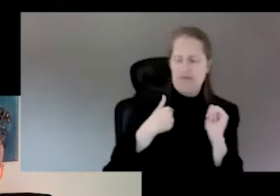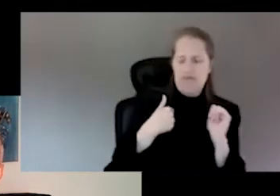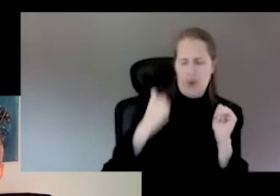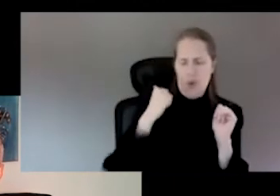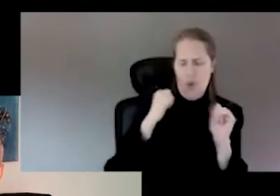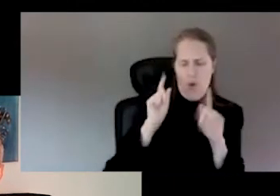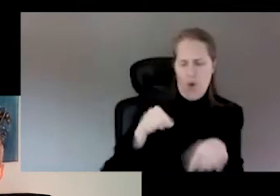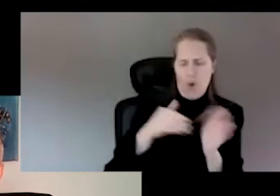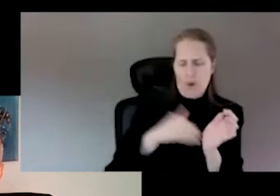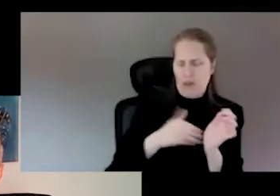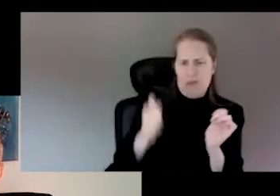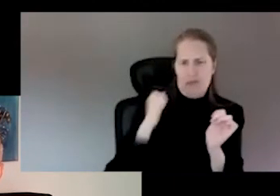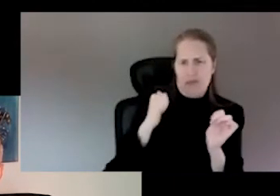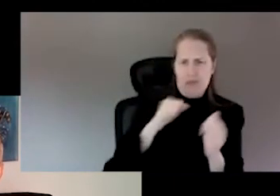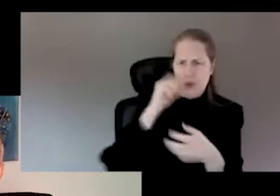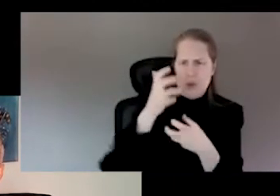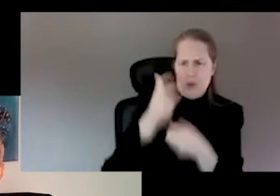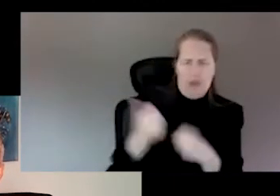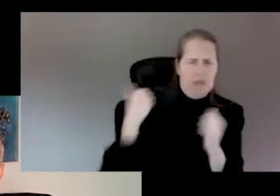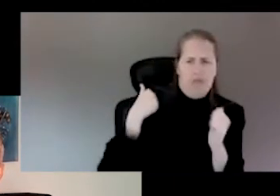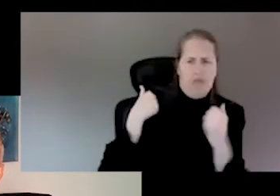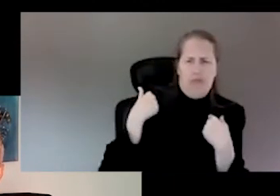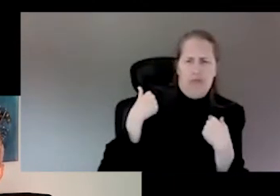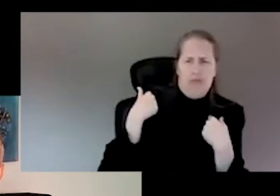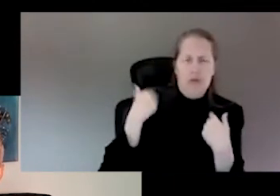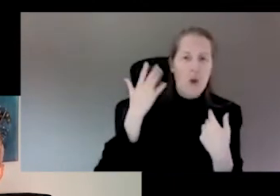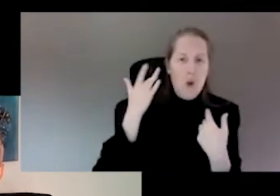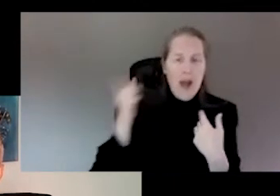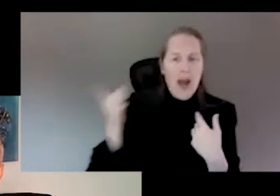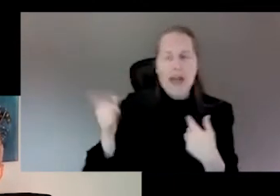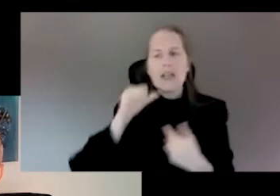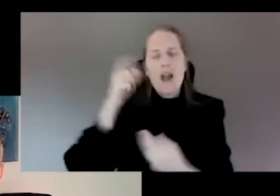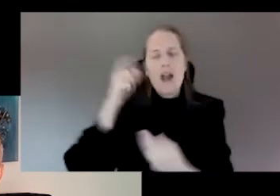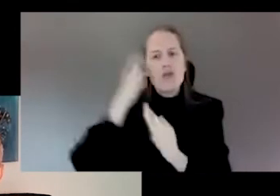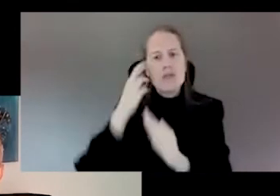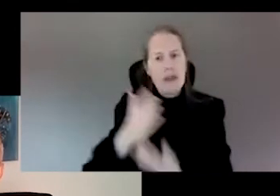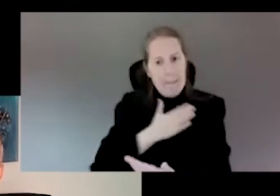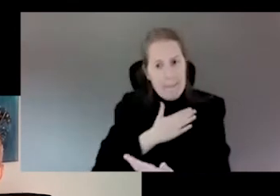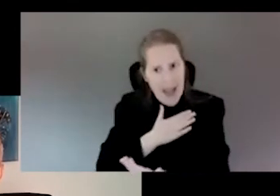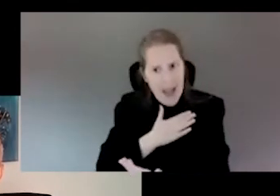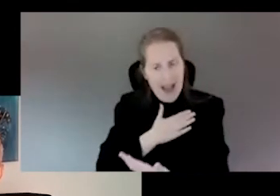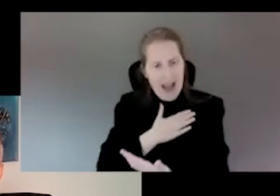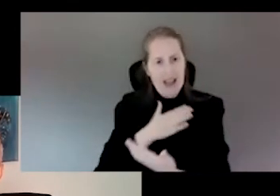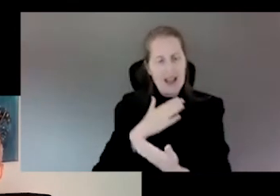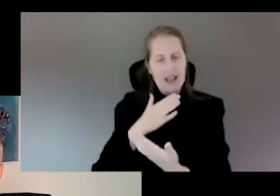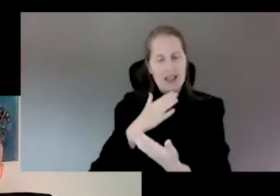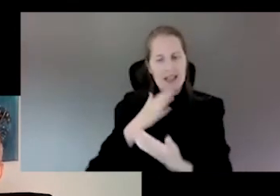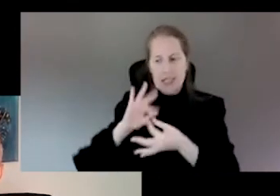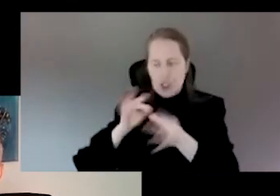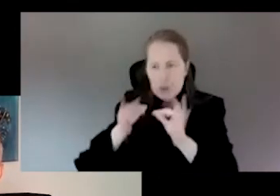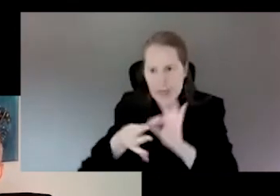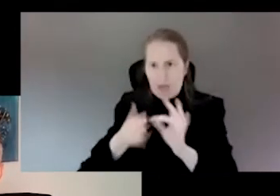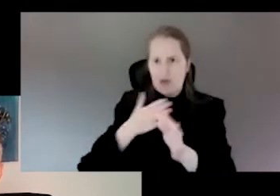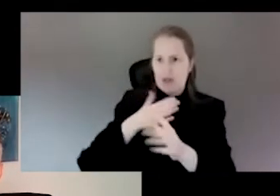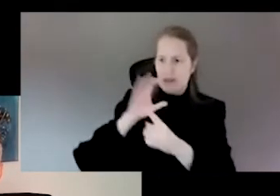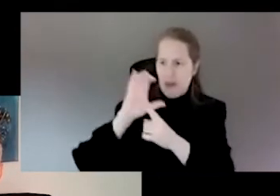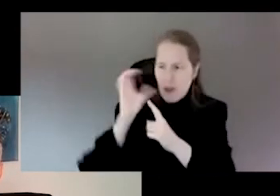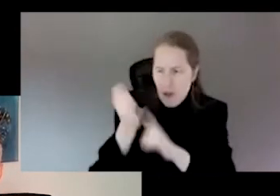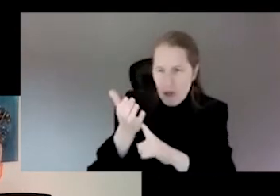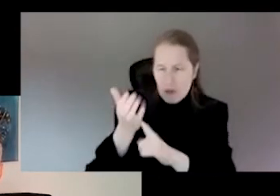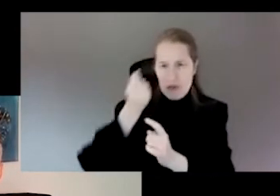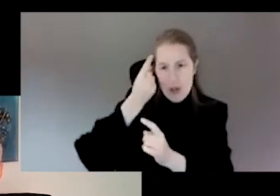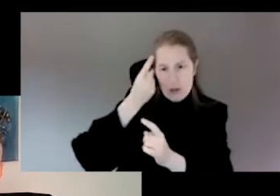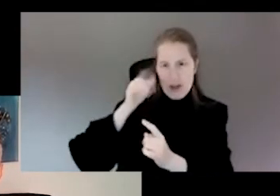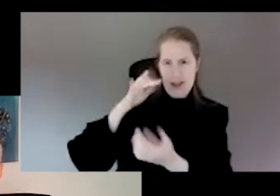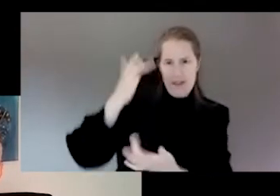doctor. I don't trust my doctor. They don't trust me when I talk about, you know, my own cultural perceptions on how to